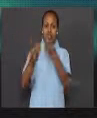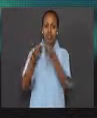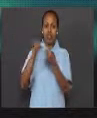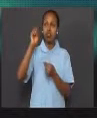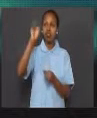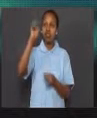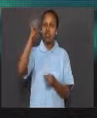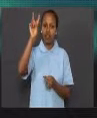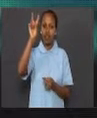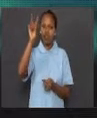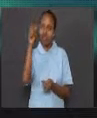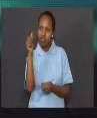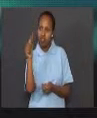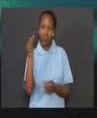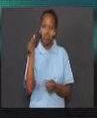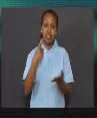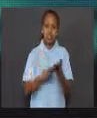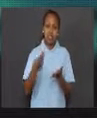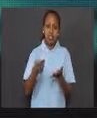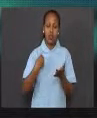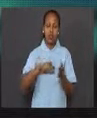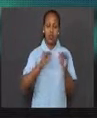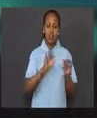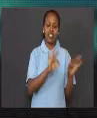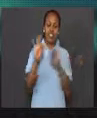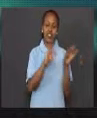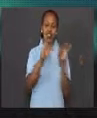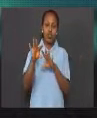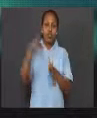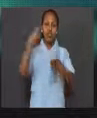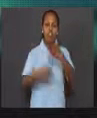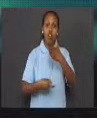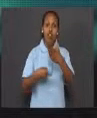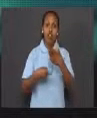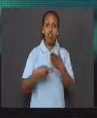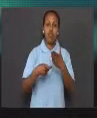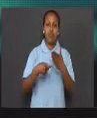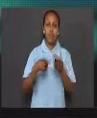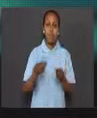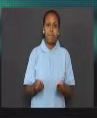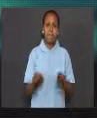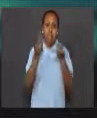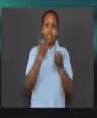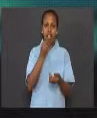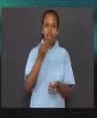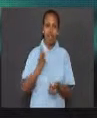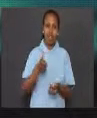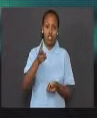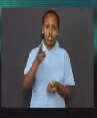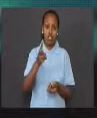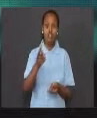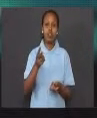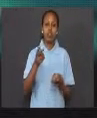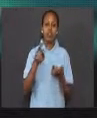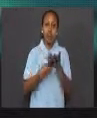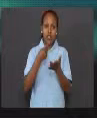A. We then substitute the values of mass and velocity belonging